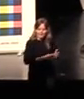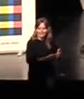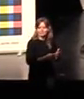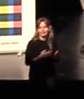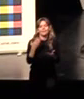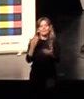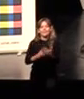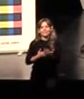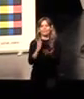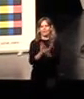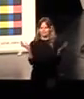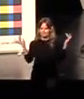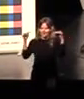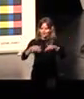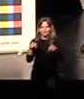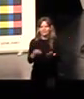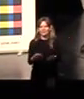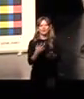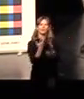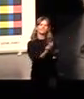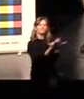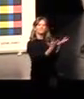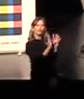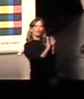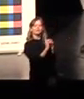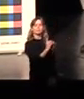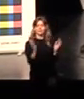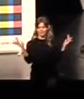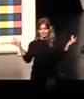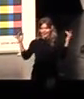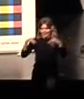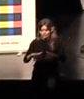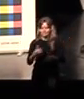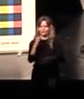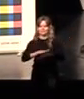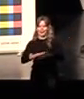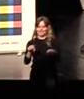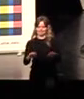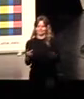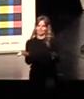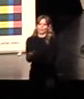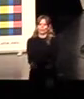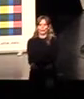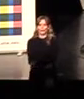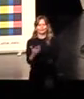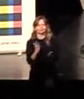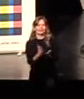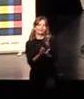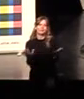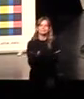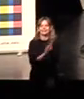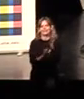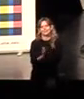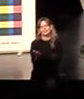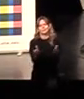planner ie in de city het was een forum ons met planner ii is de first one zo work oostwerk least de